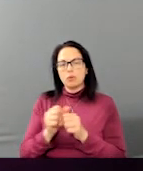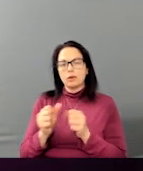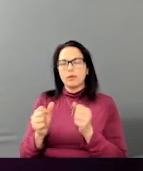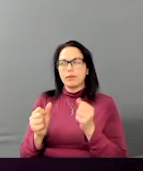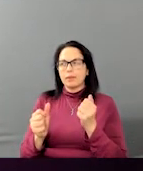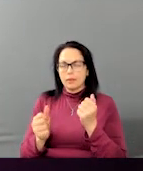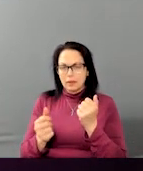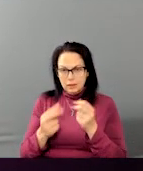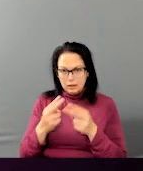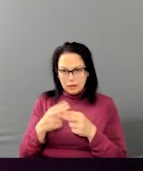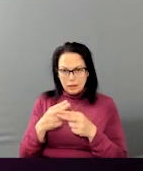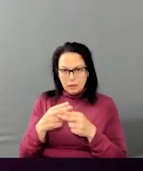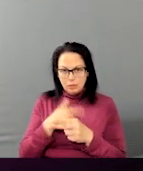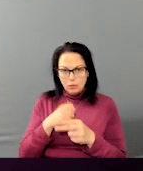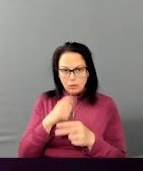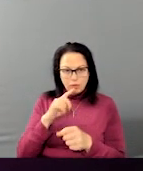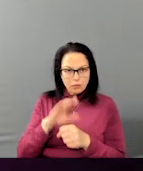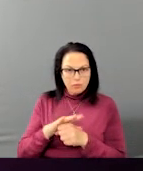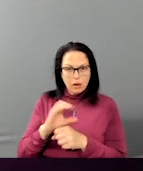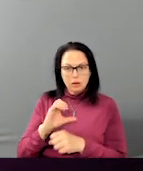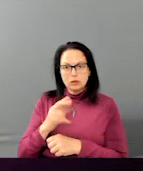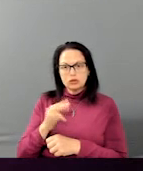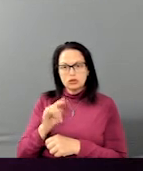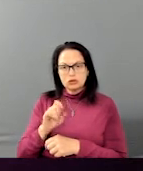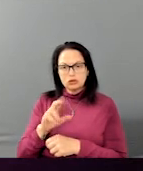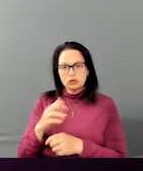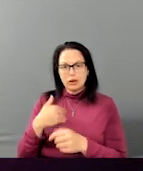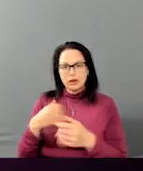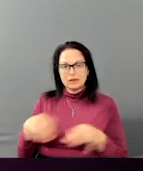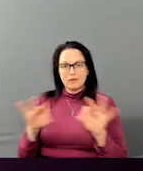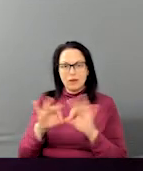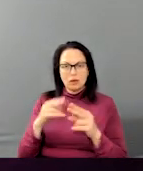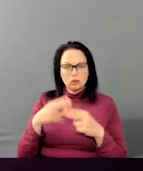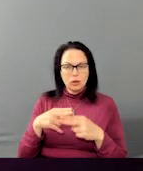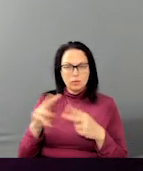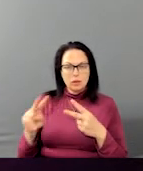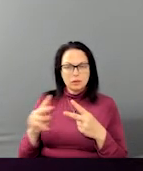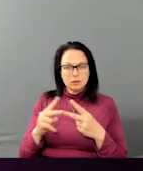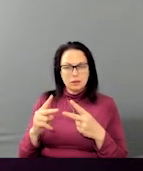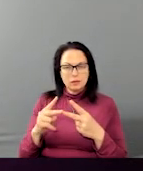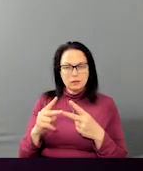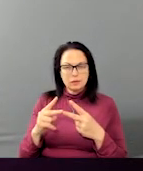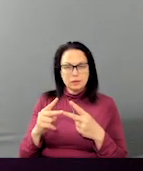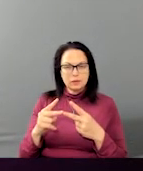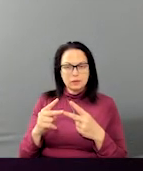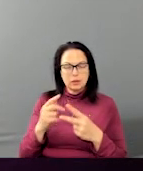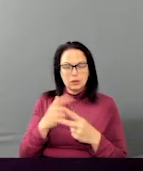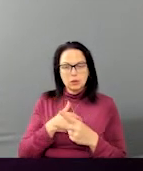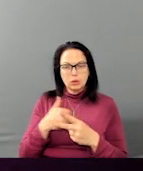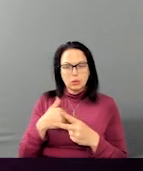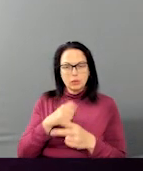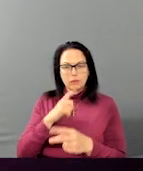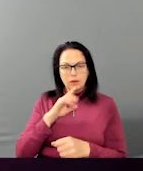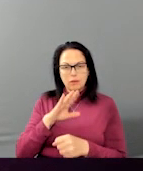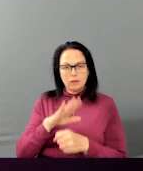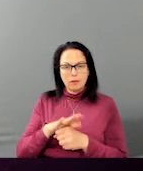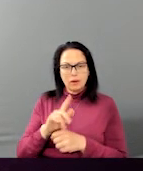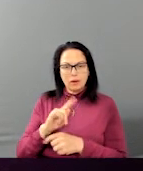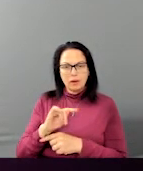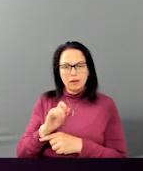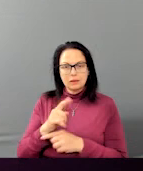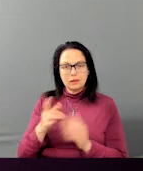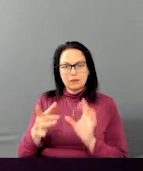that children has the value name. And in the second assertion, we verify that the text